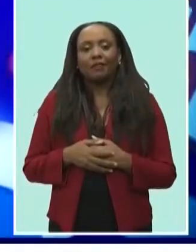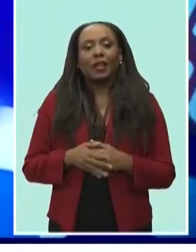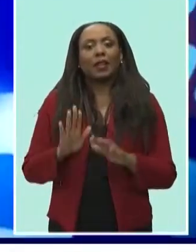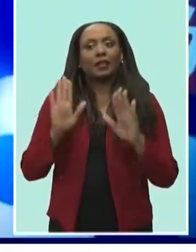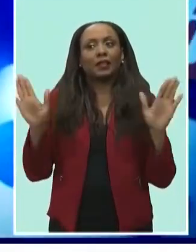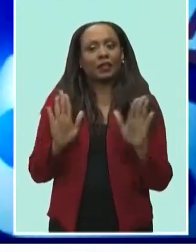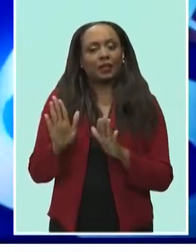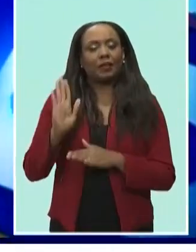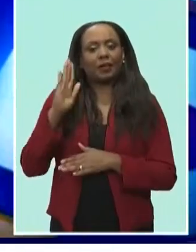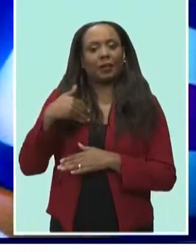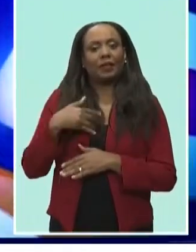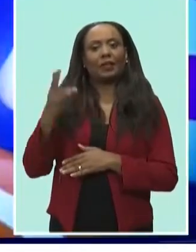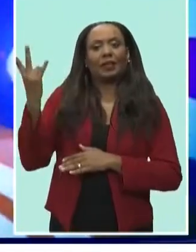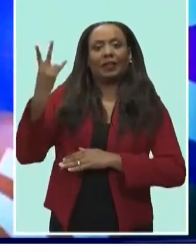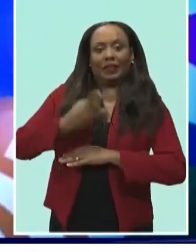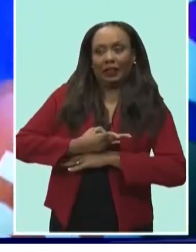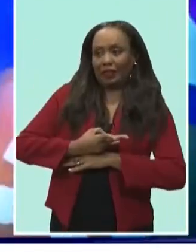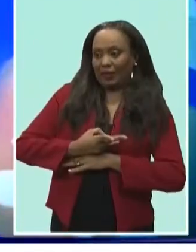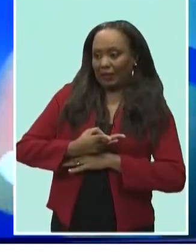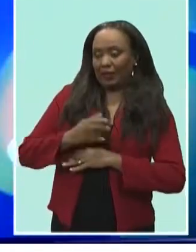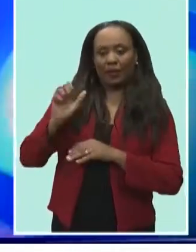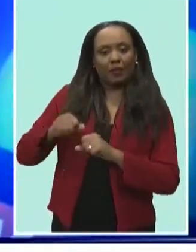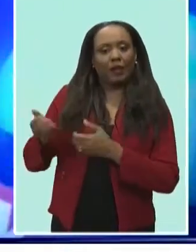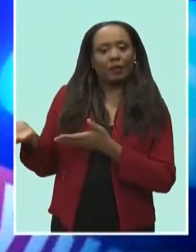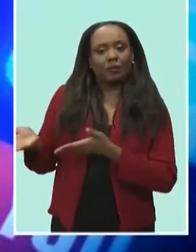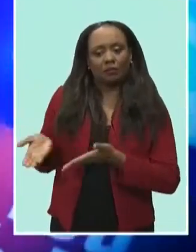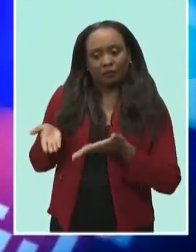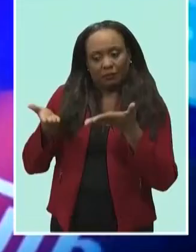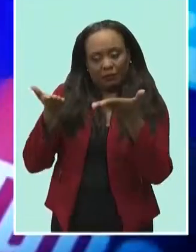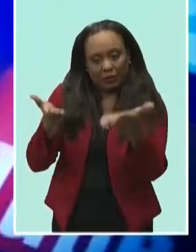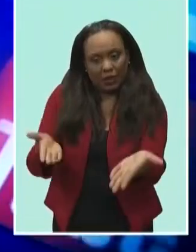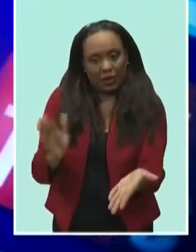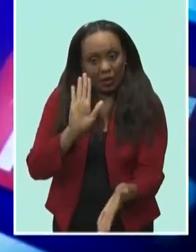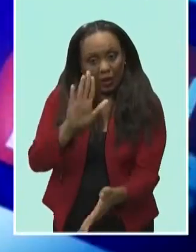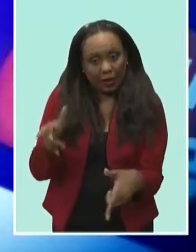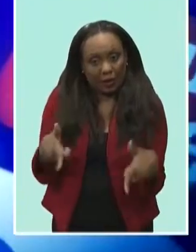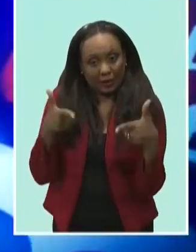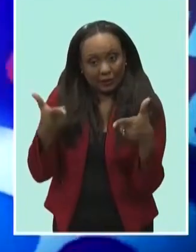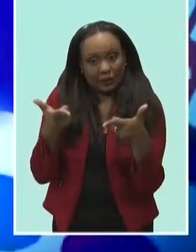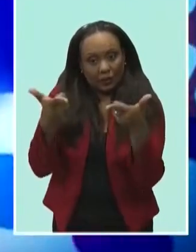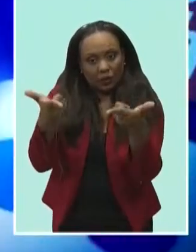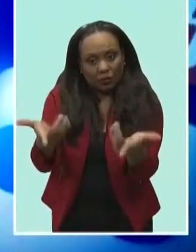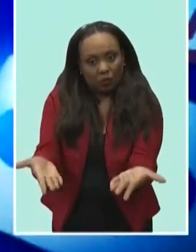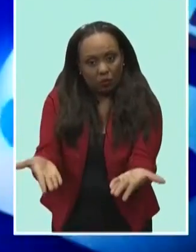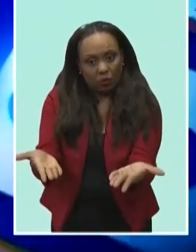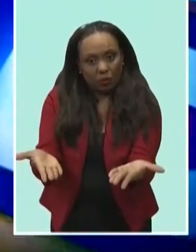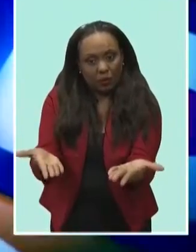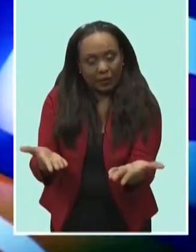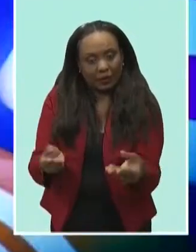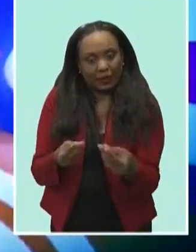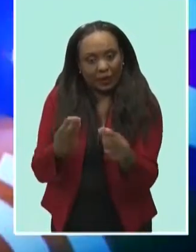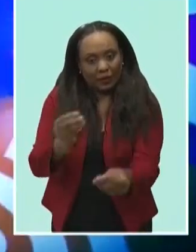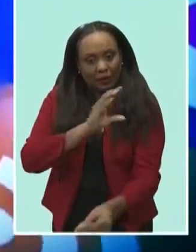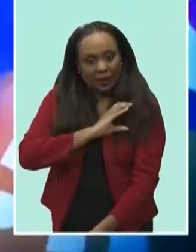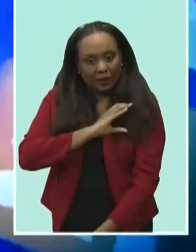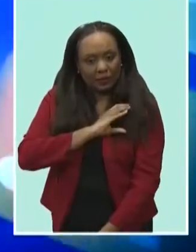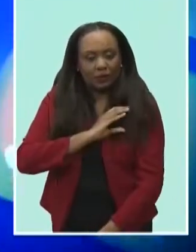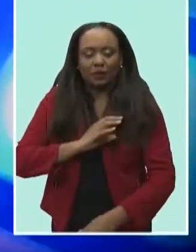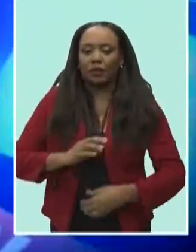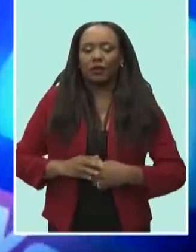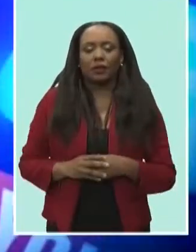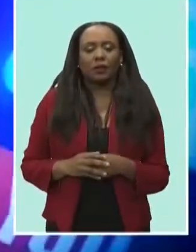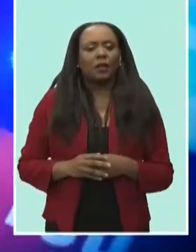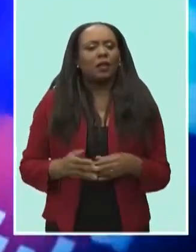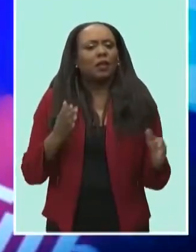Sunday, a 7-day gun amnesty will go into effect. The move was announced earlier this week by Attorney General Dale Marshall and is all part